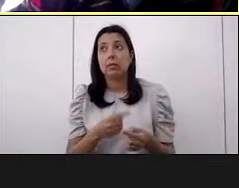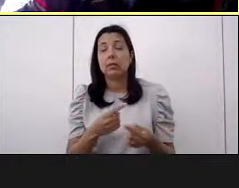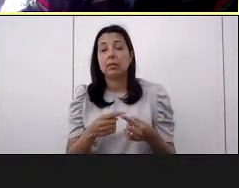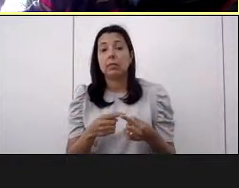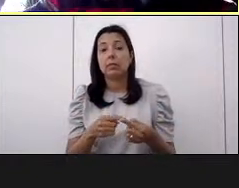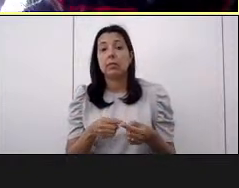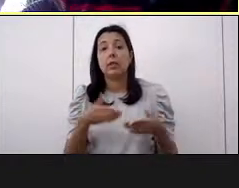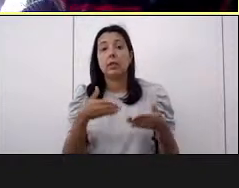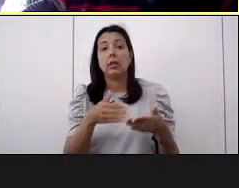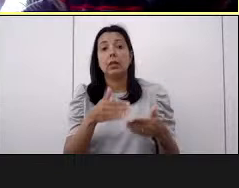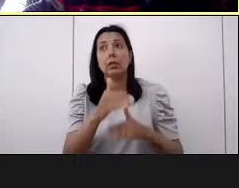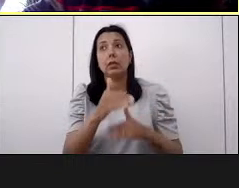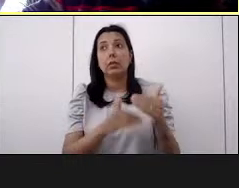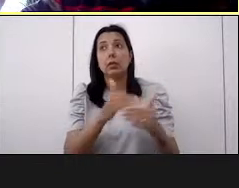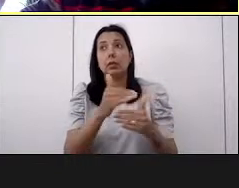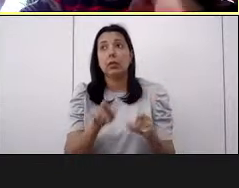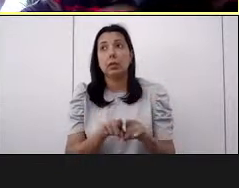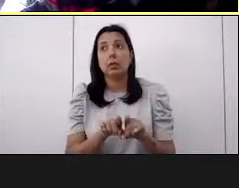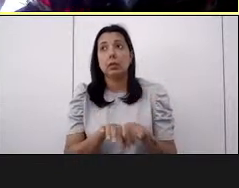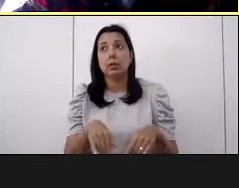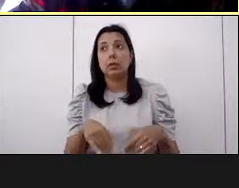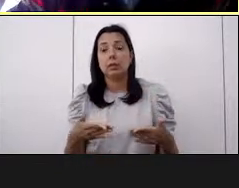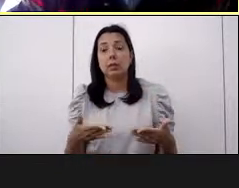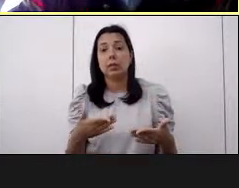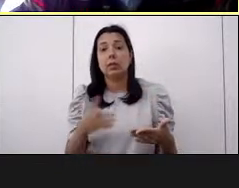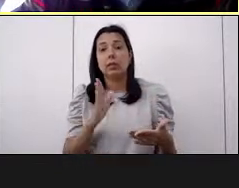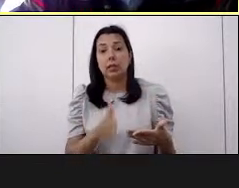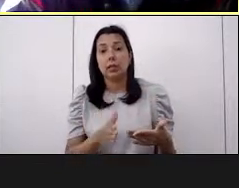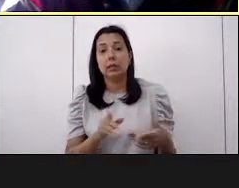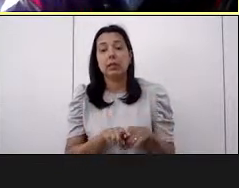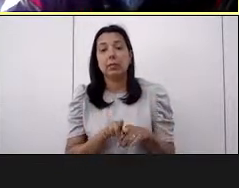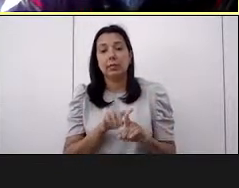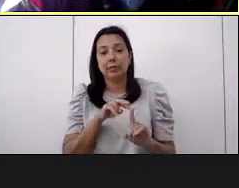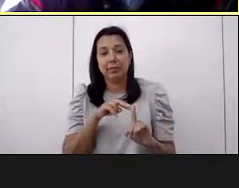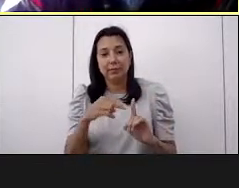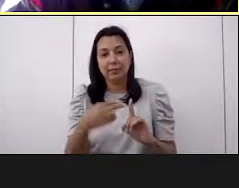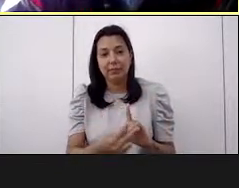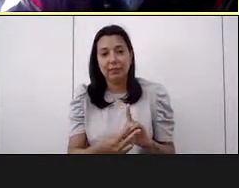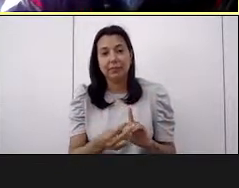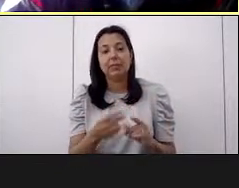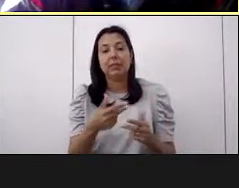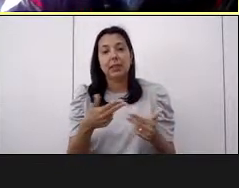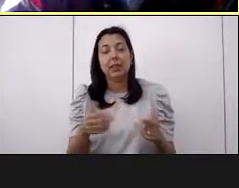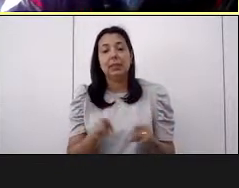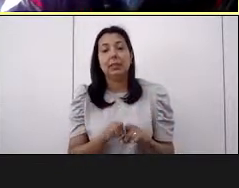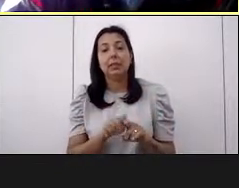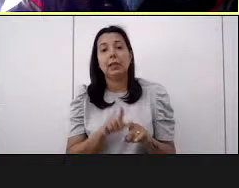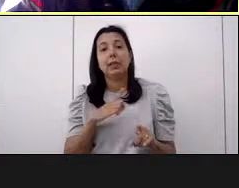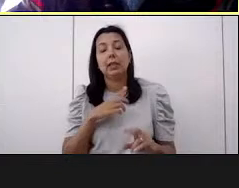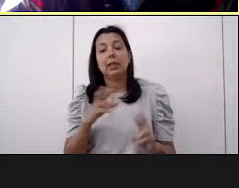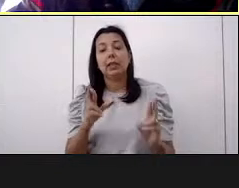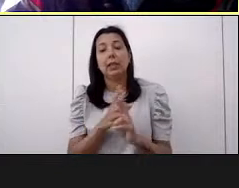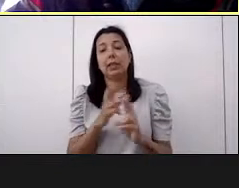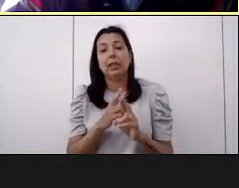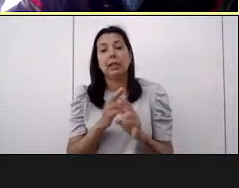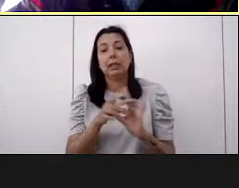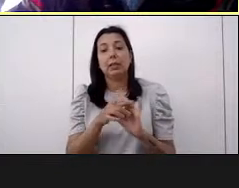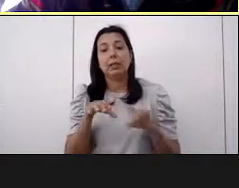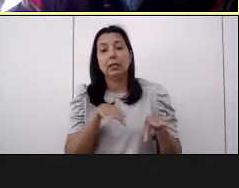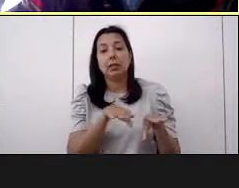We can say that legal aspects of public policies have been democratized because social